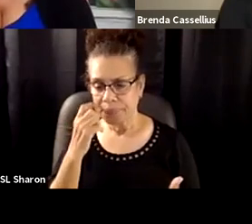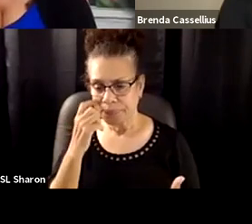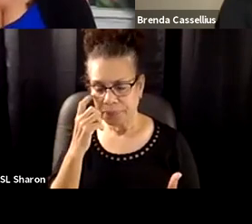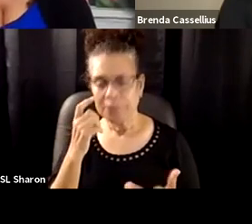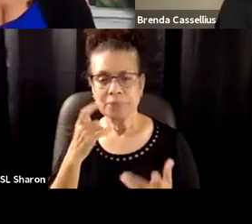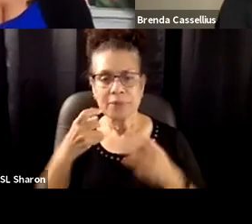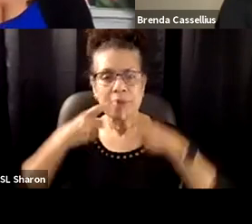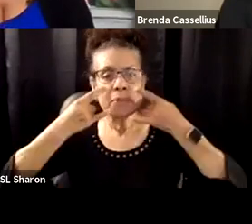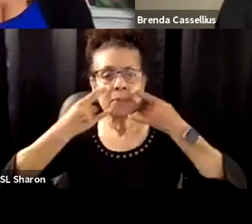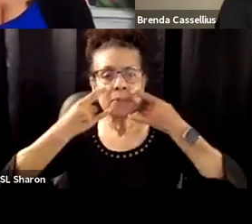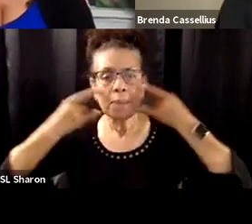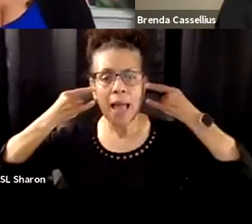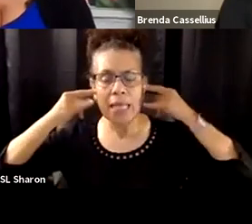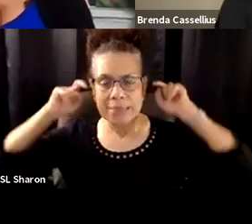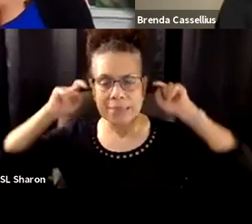mask